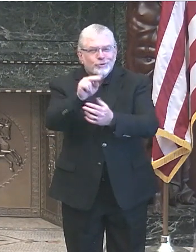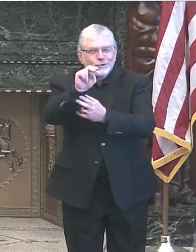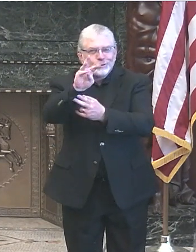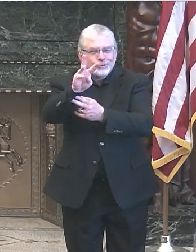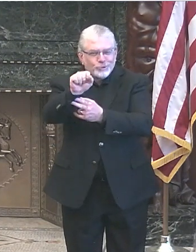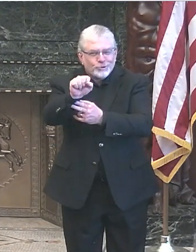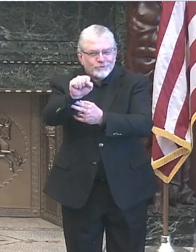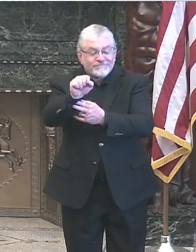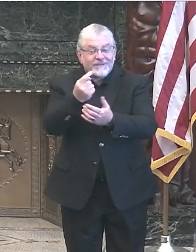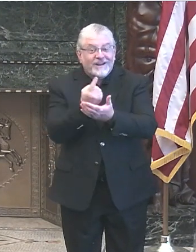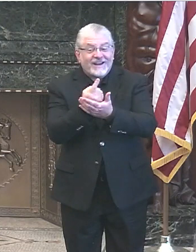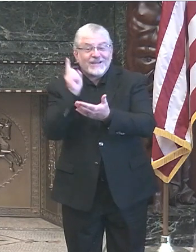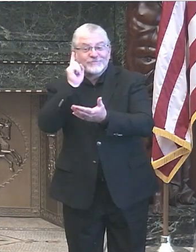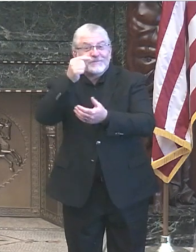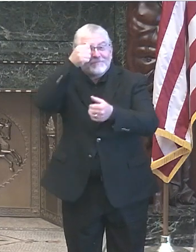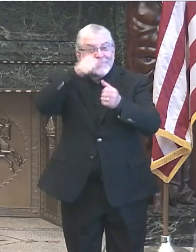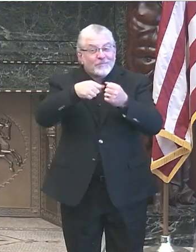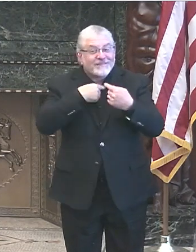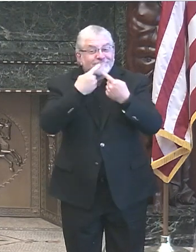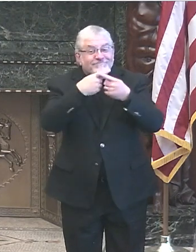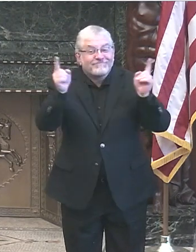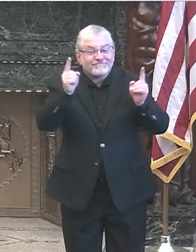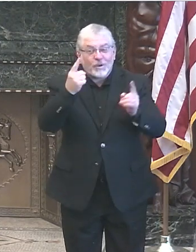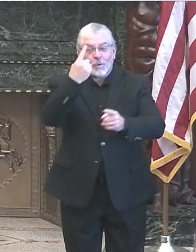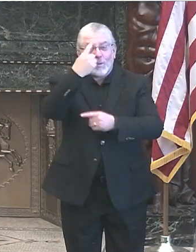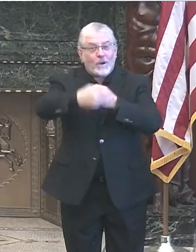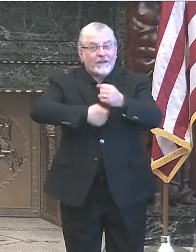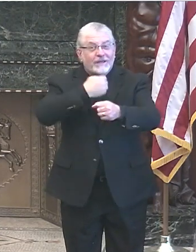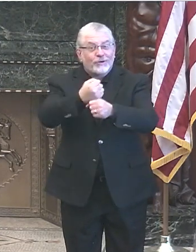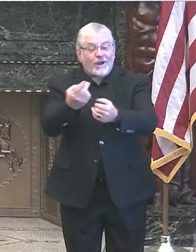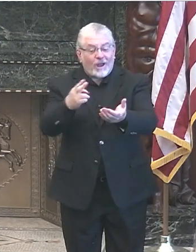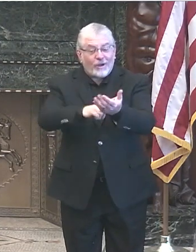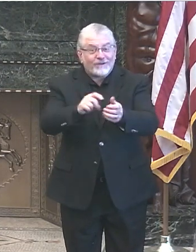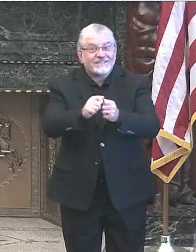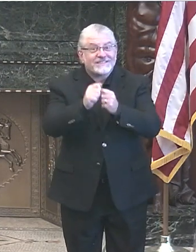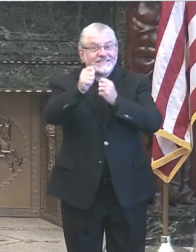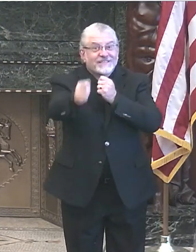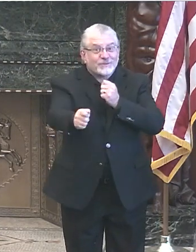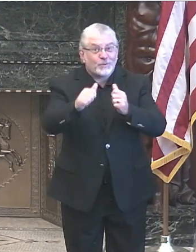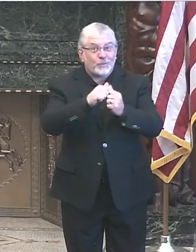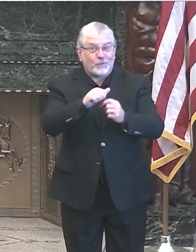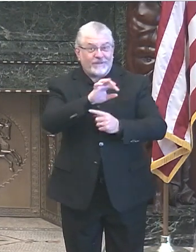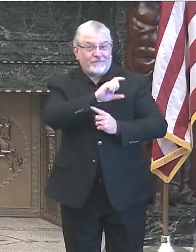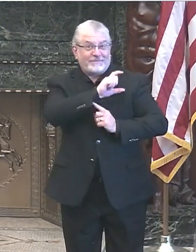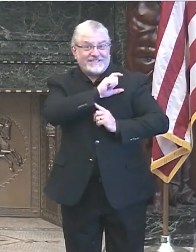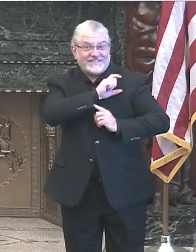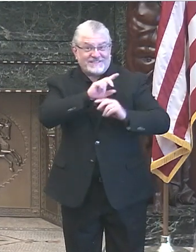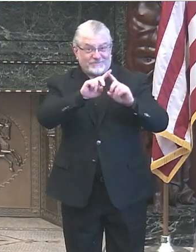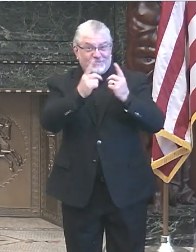one-year contract extension with the Fraternal Order of Police. And I said at the time we were in discussion